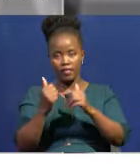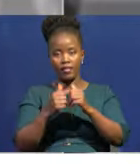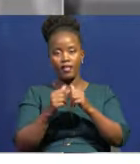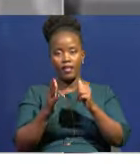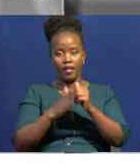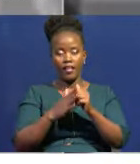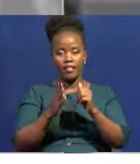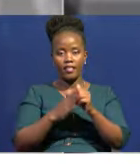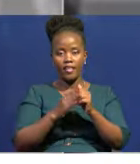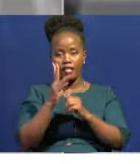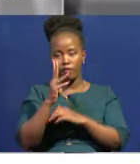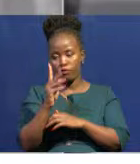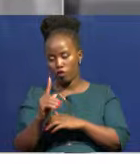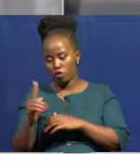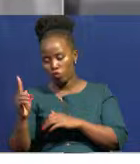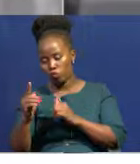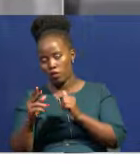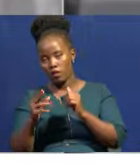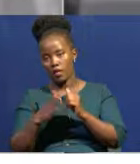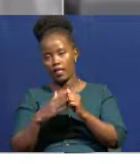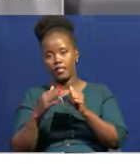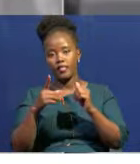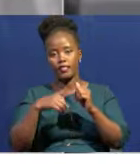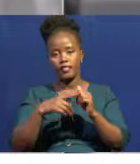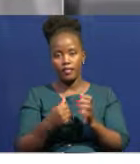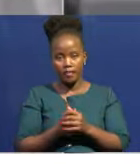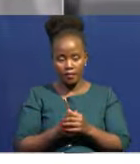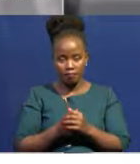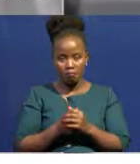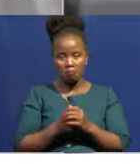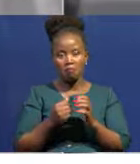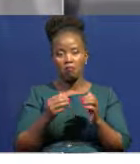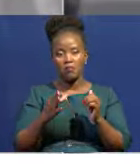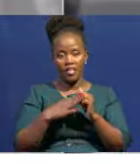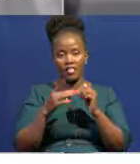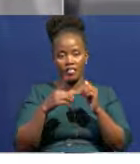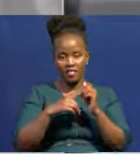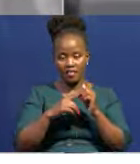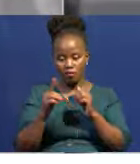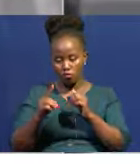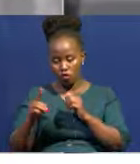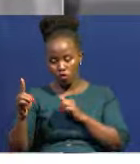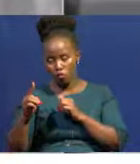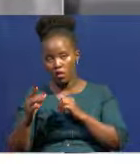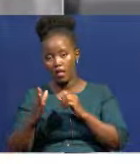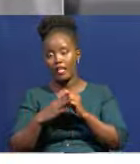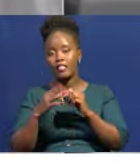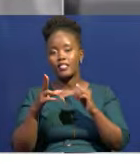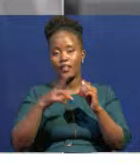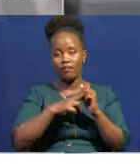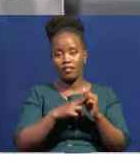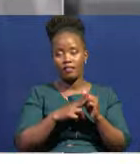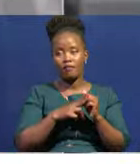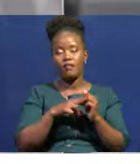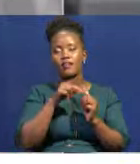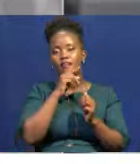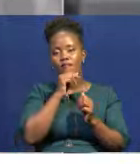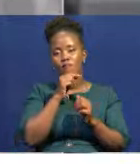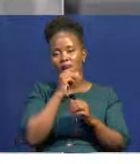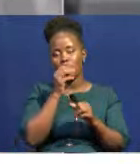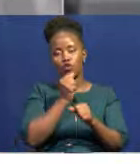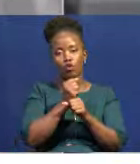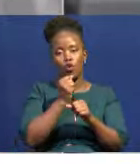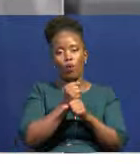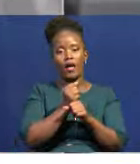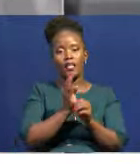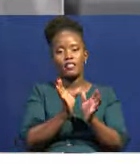and 1996. From 1996 to 1997, Katuku worked as a Community Development